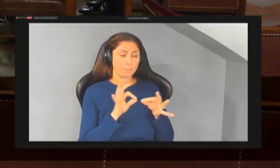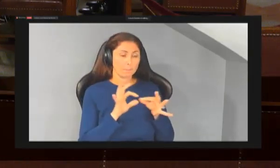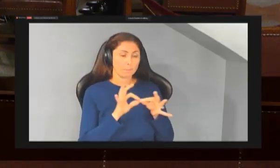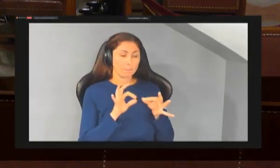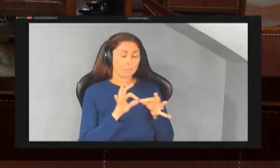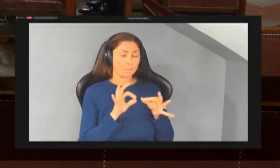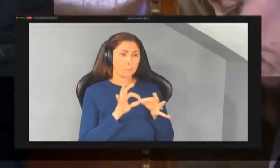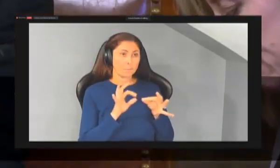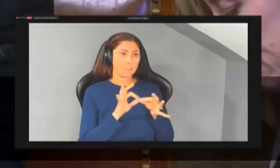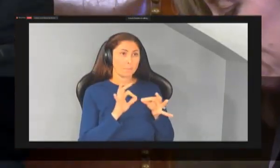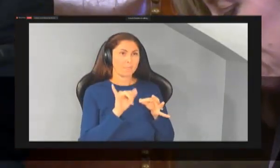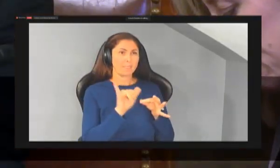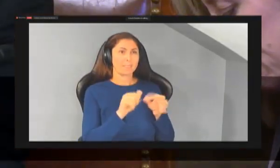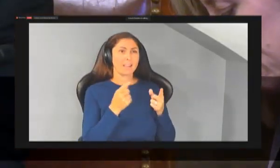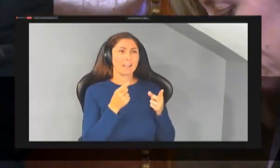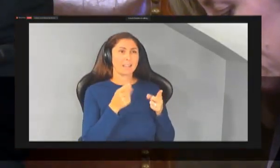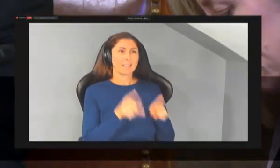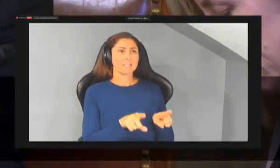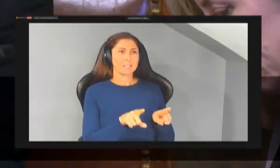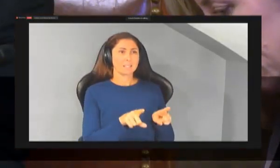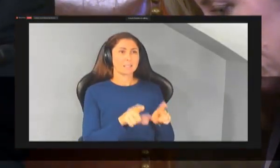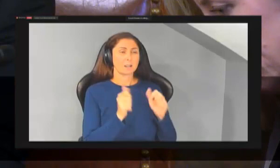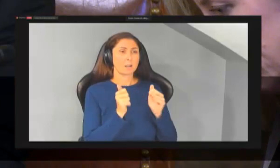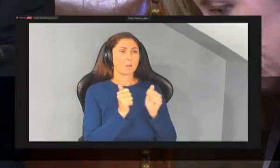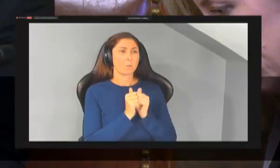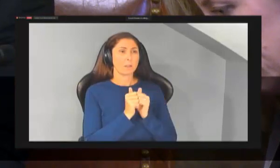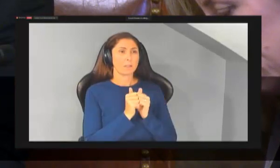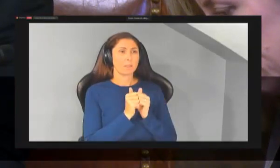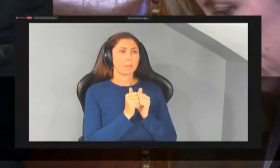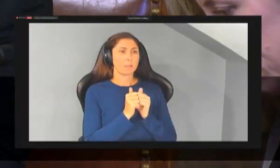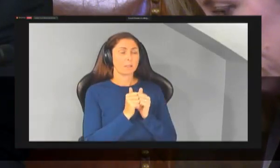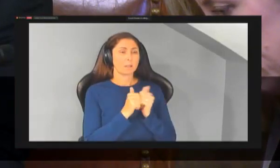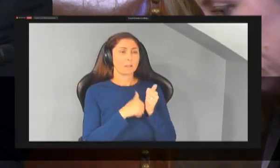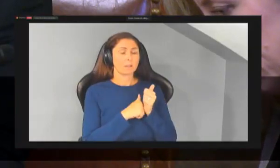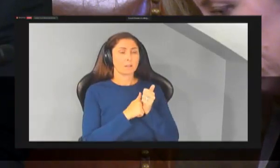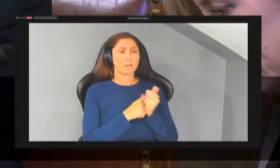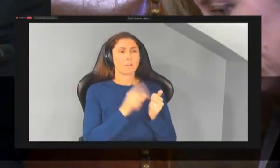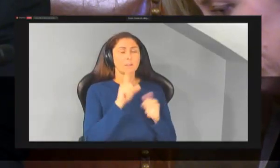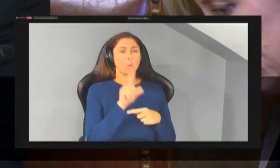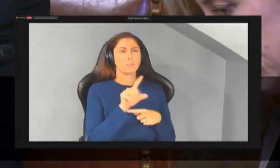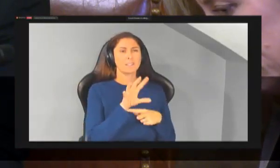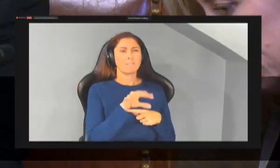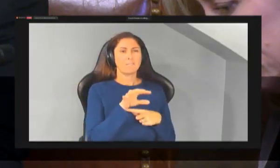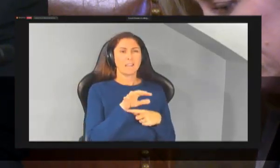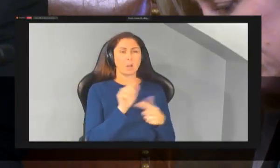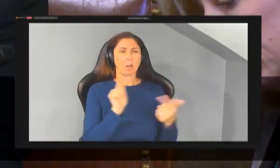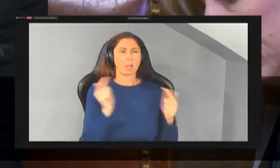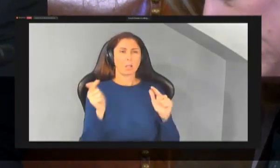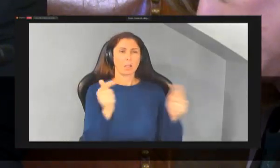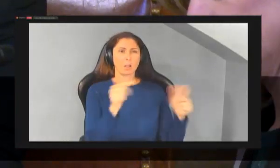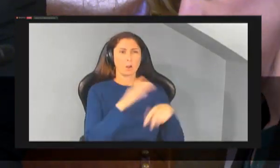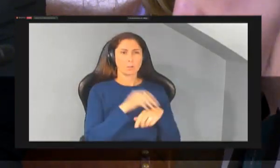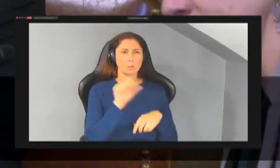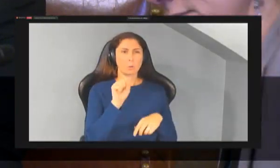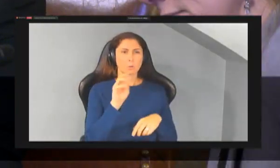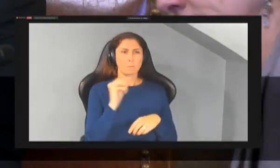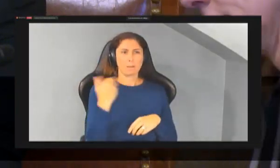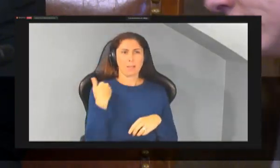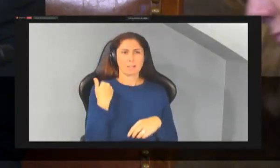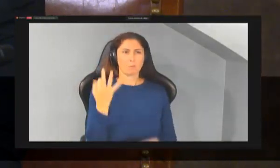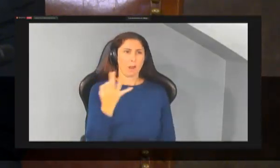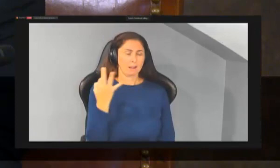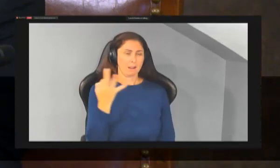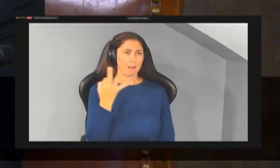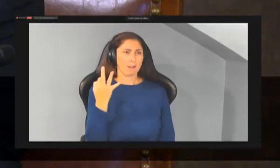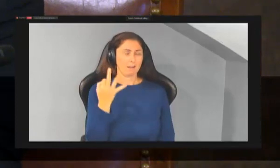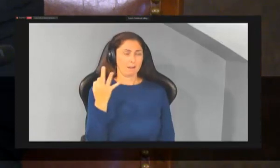the incident with there was a video that circulated on social media last Friday, I want to say, from